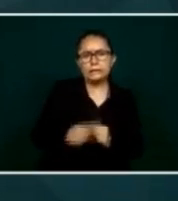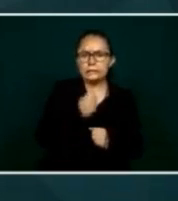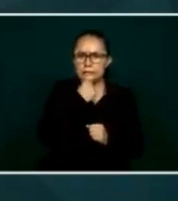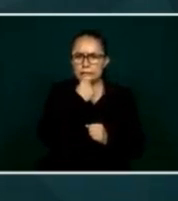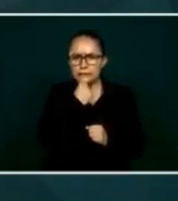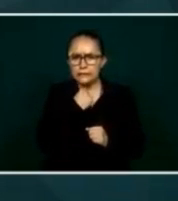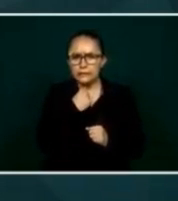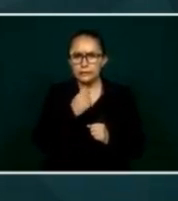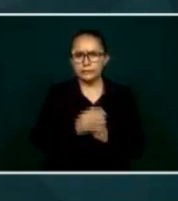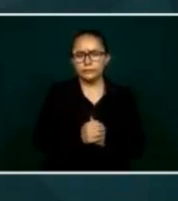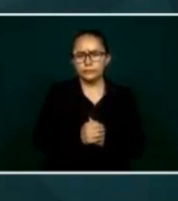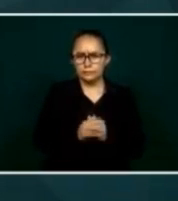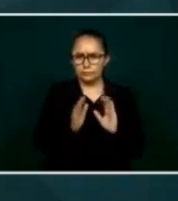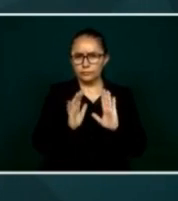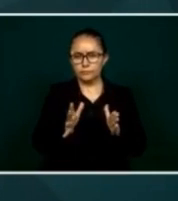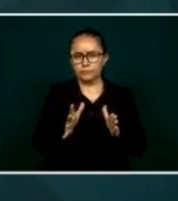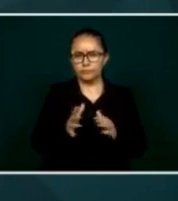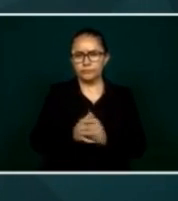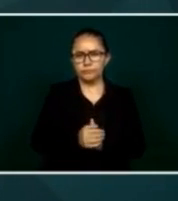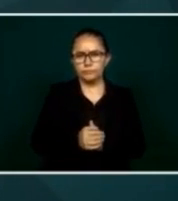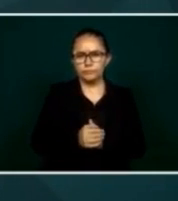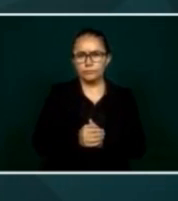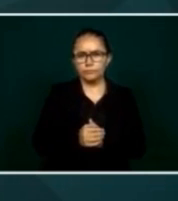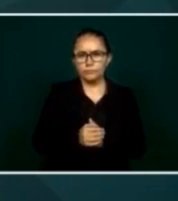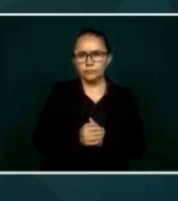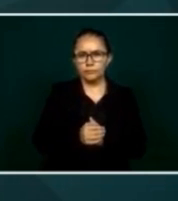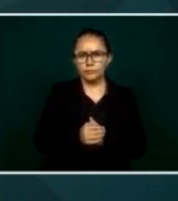But if we come to Nayarit, it's a little earlier.